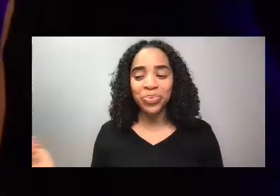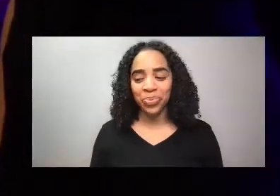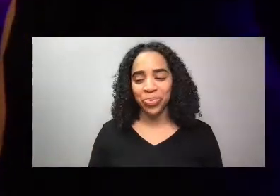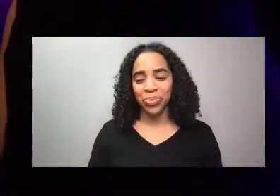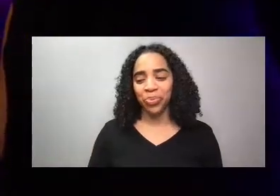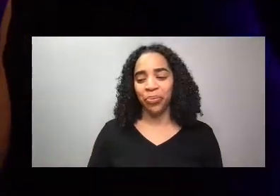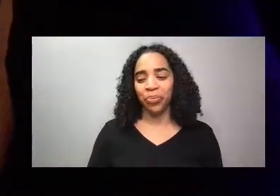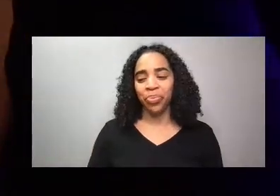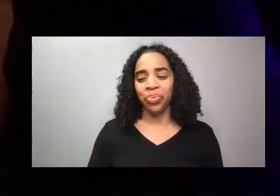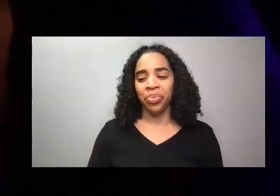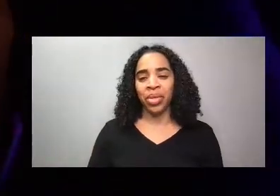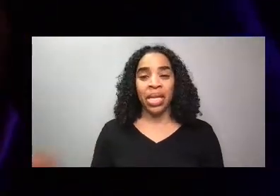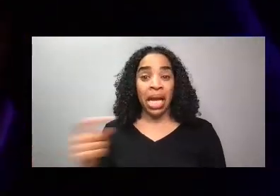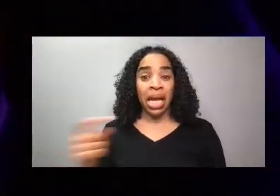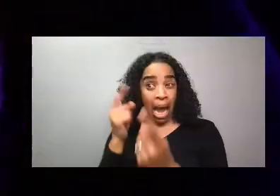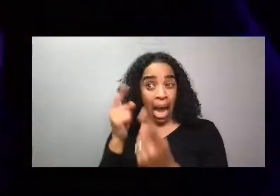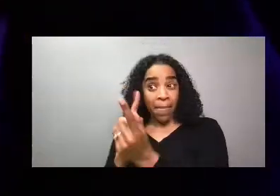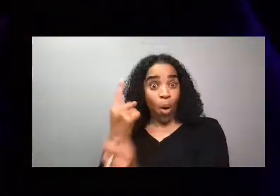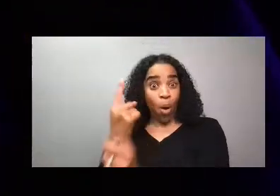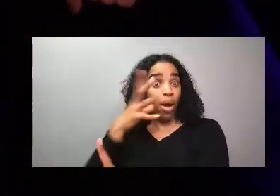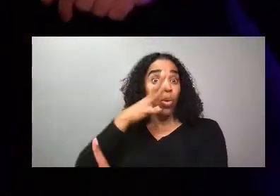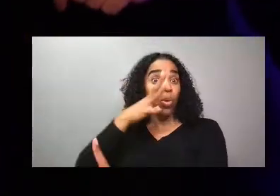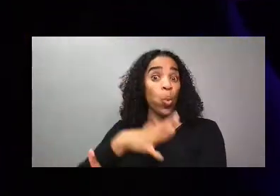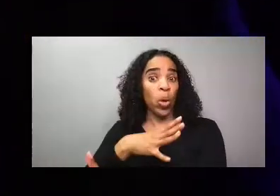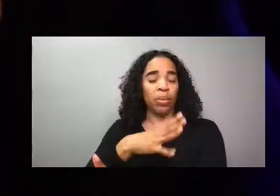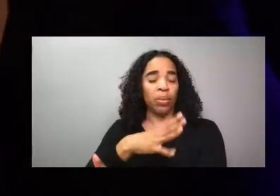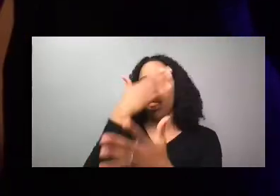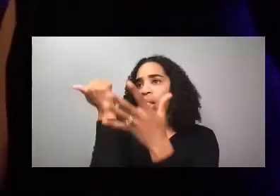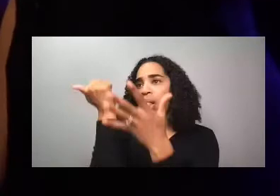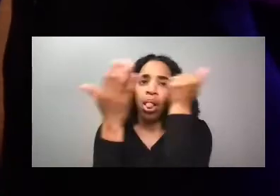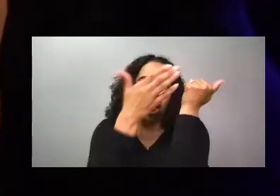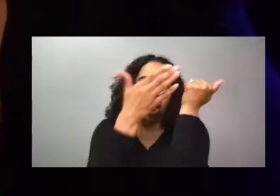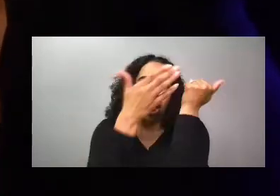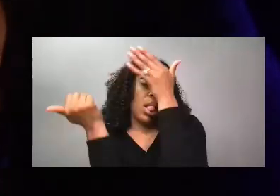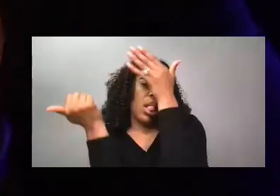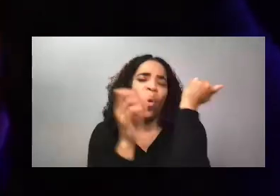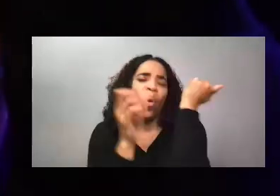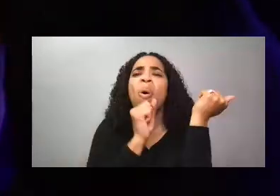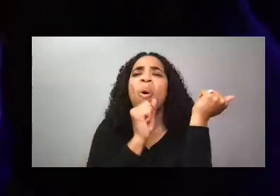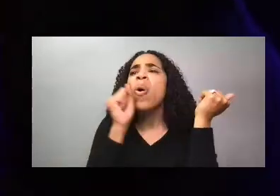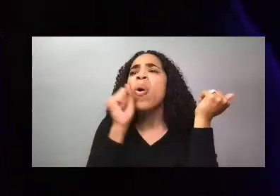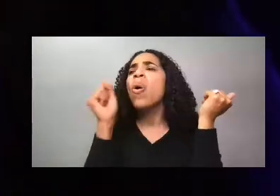I met a lady with dementia. She was old, she was